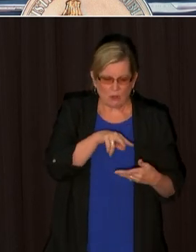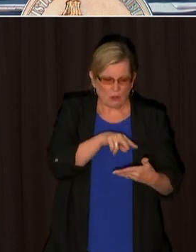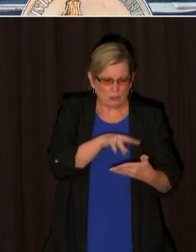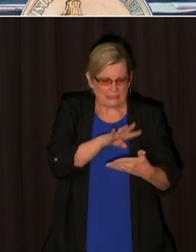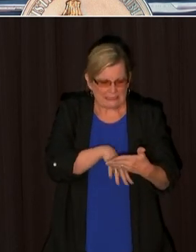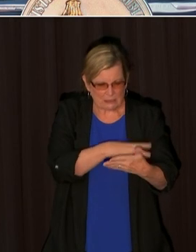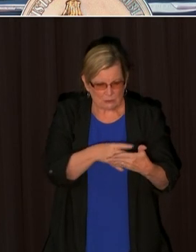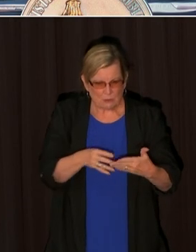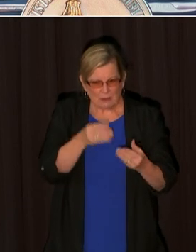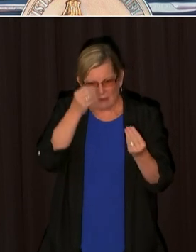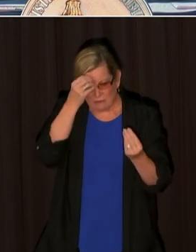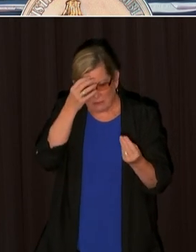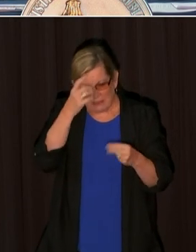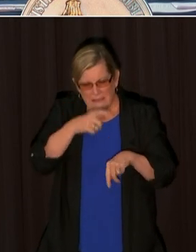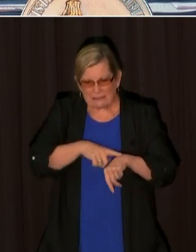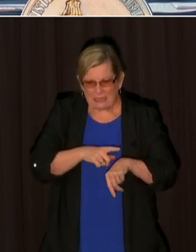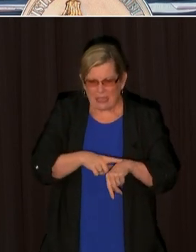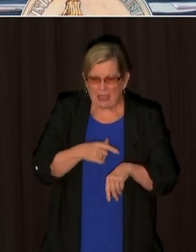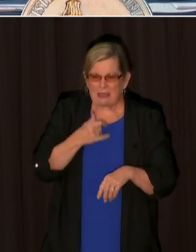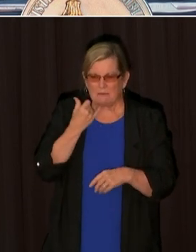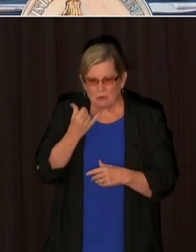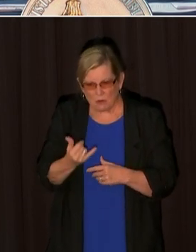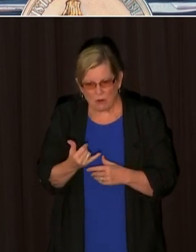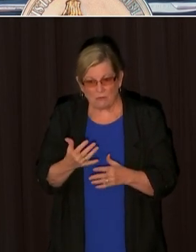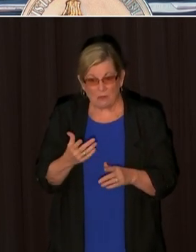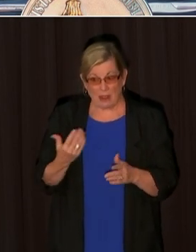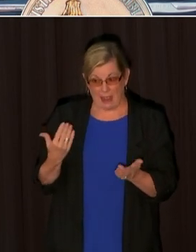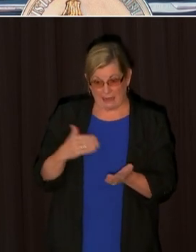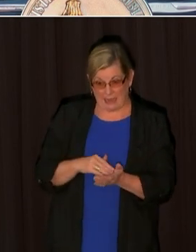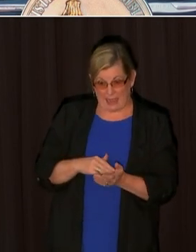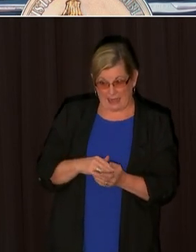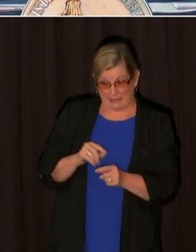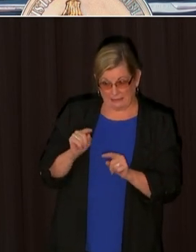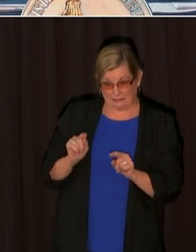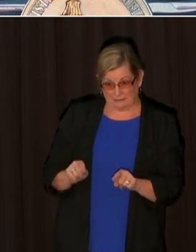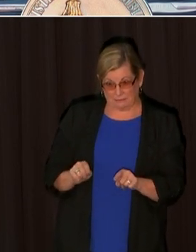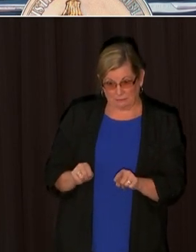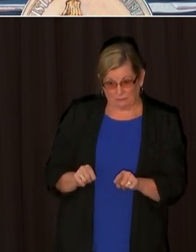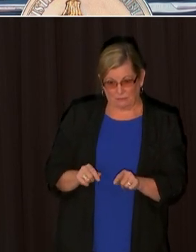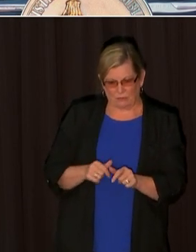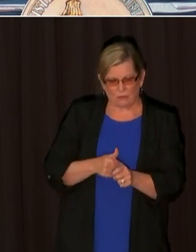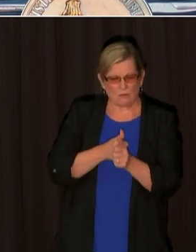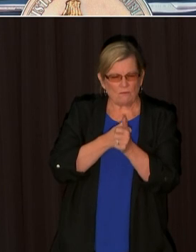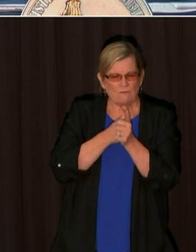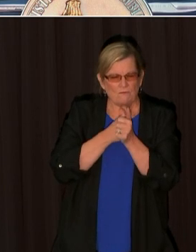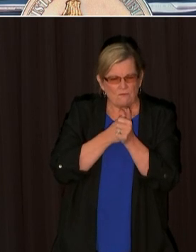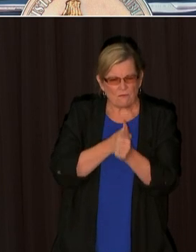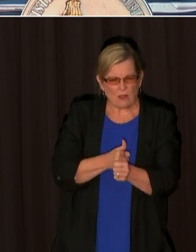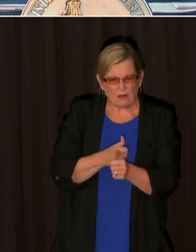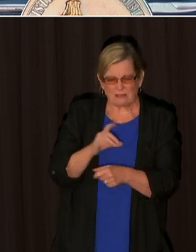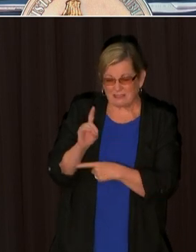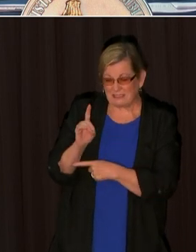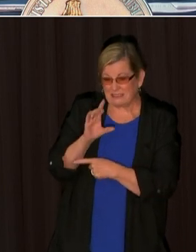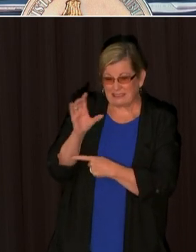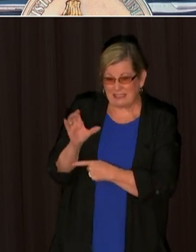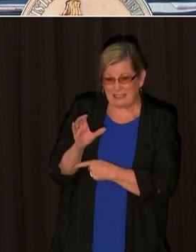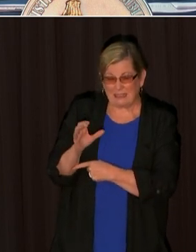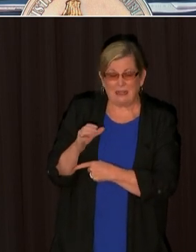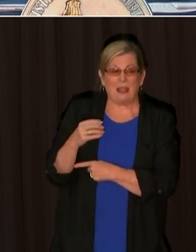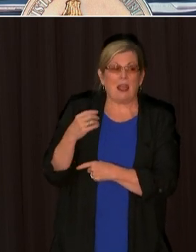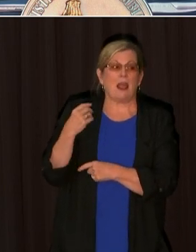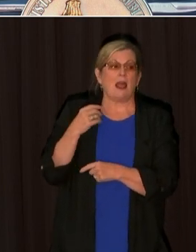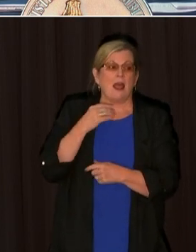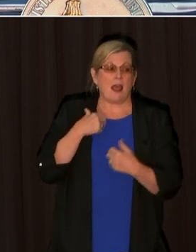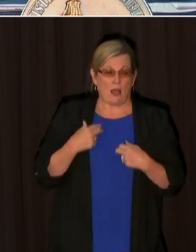information. But continue again to follow the advice of DC Health, to wear